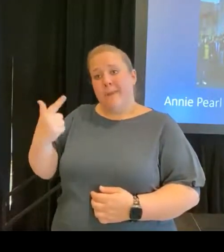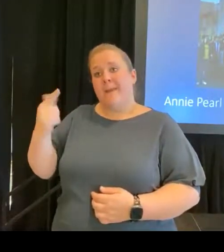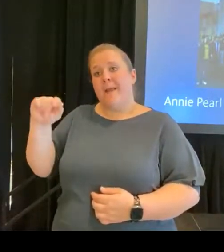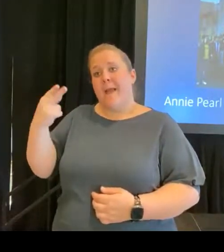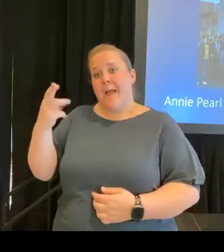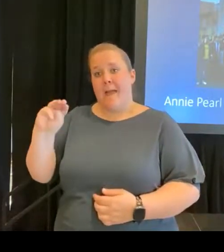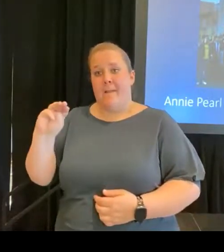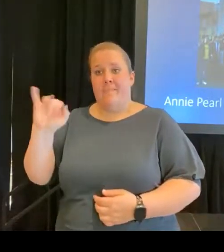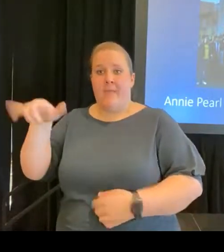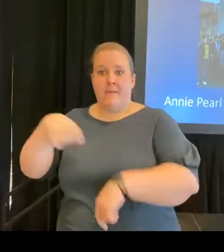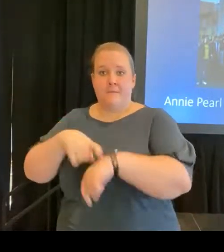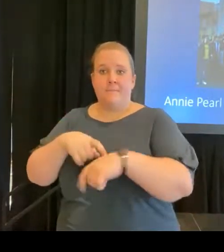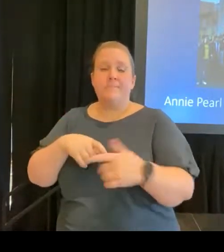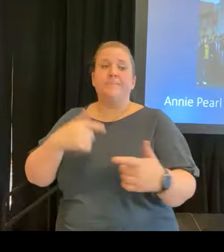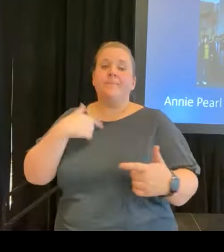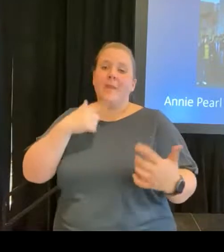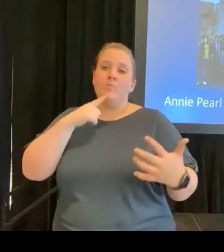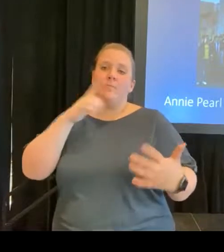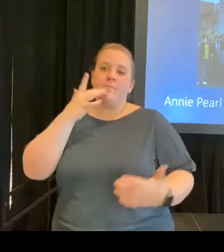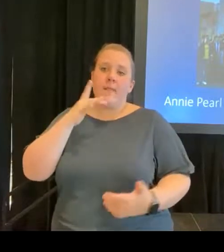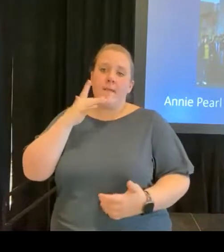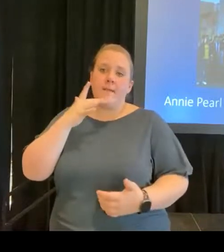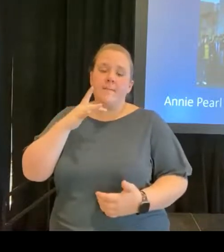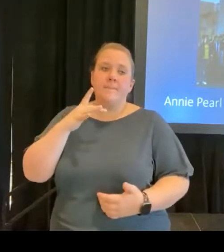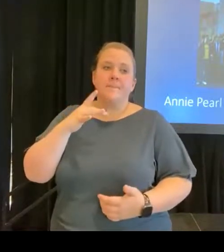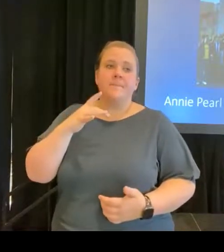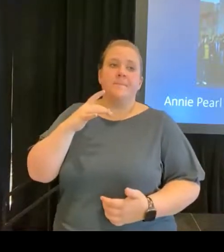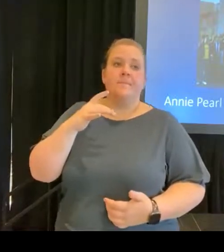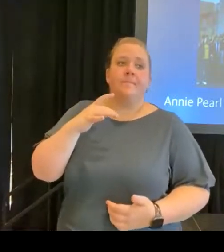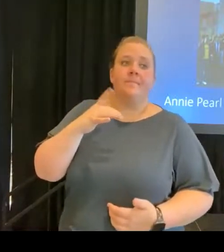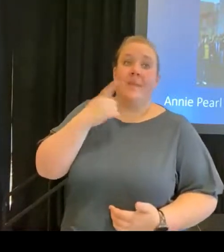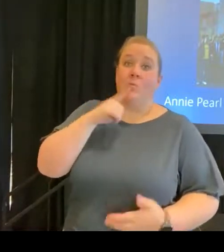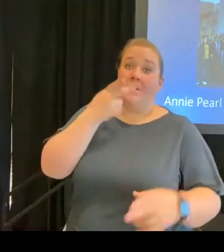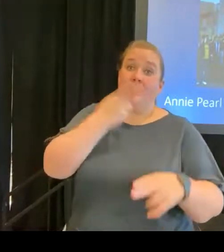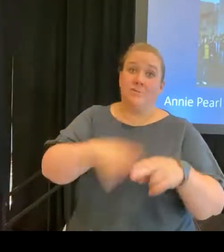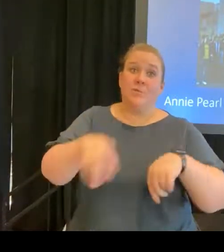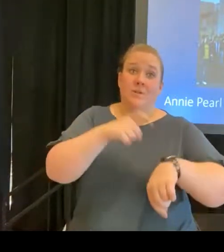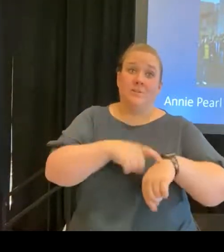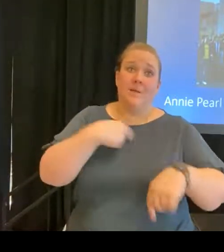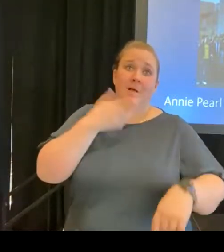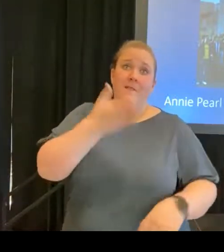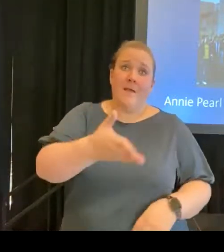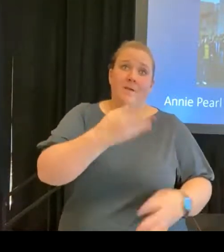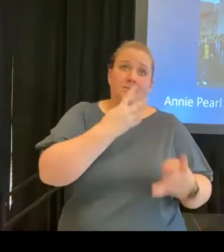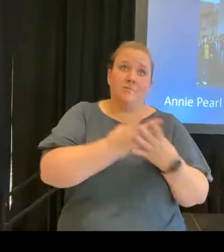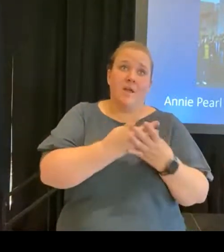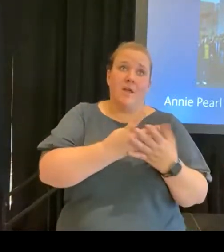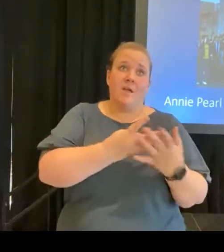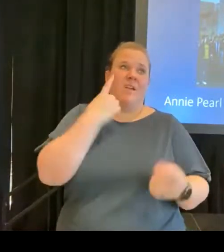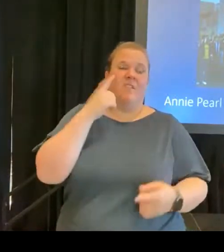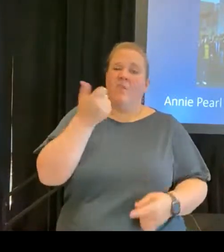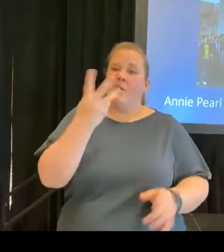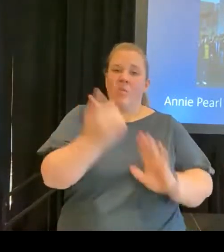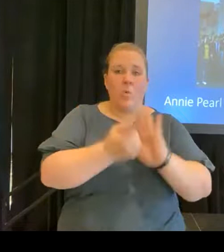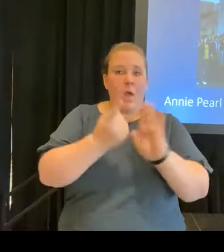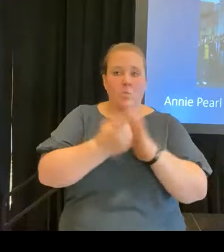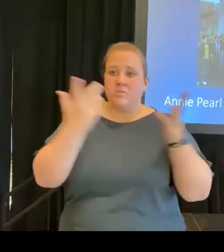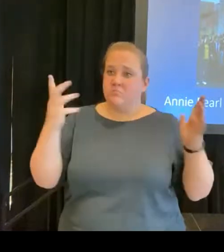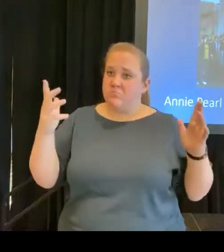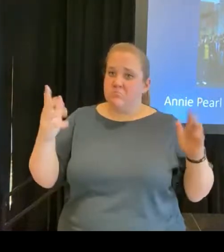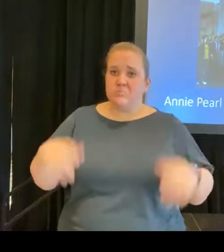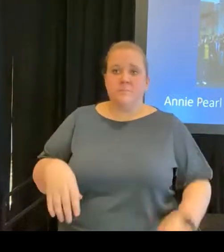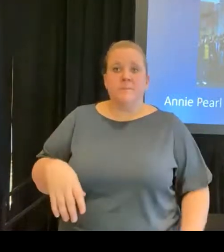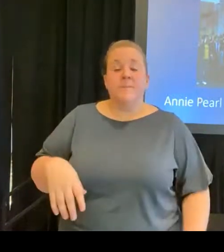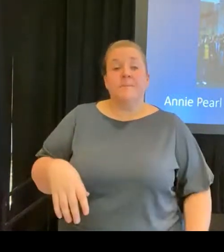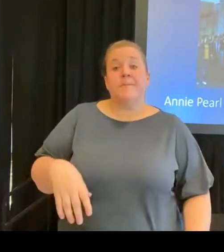But I was fortunate. Actually, that was the shortest time I ever stayed in jail. I was there for just a few hours.